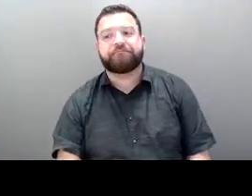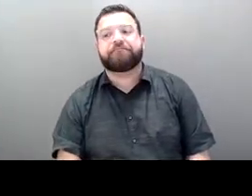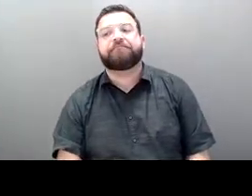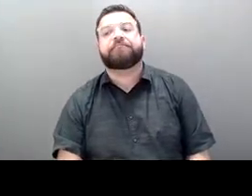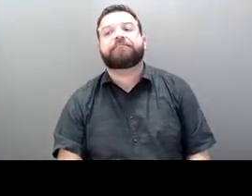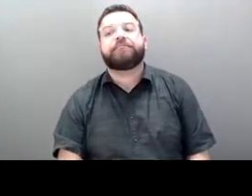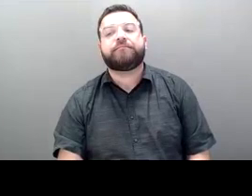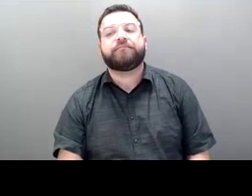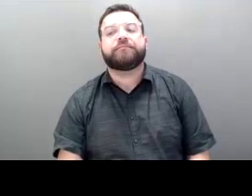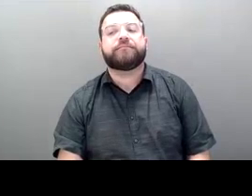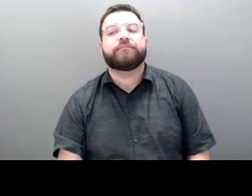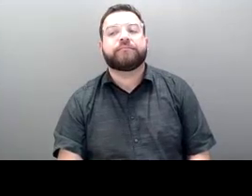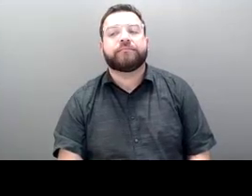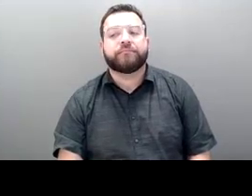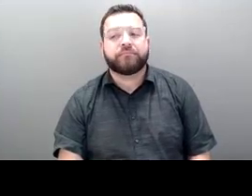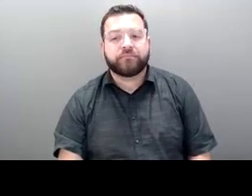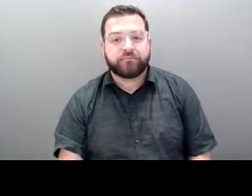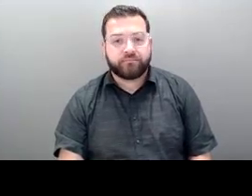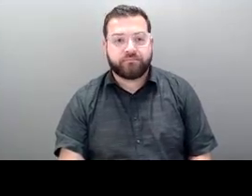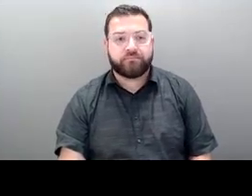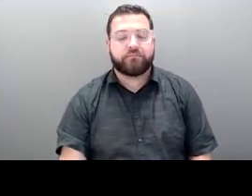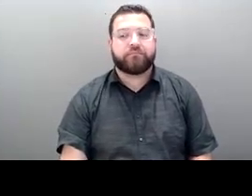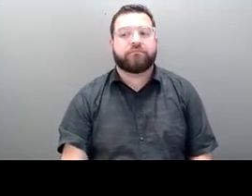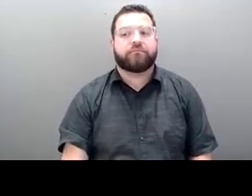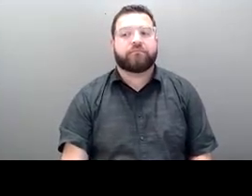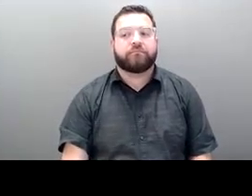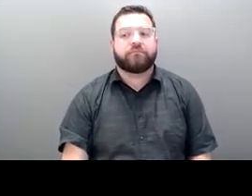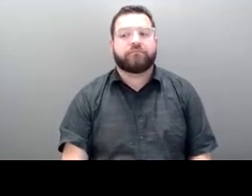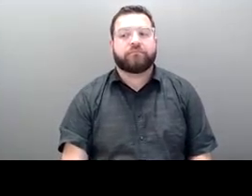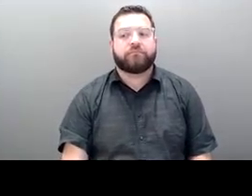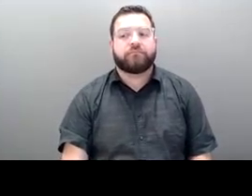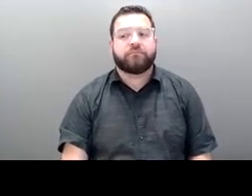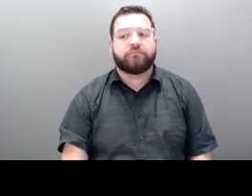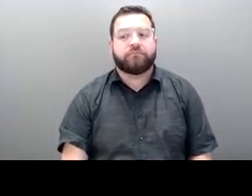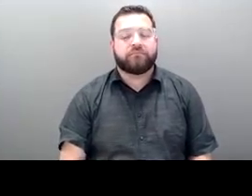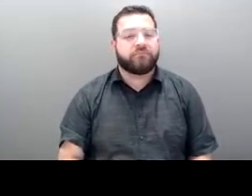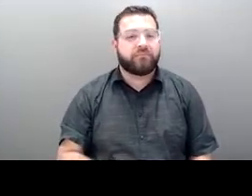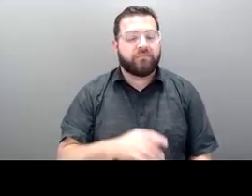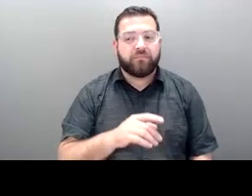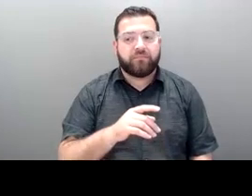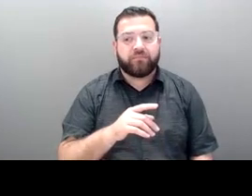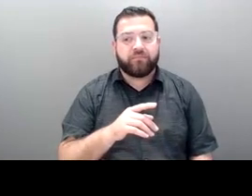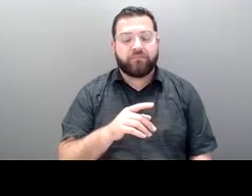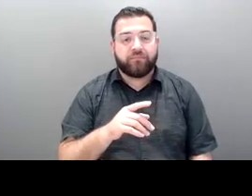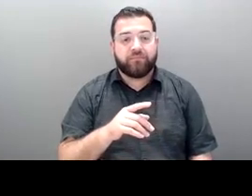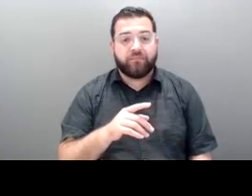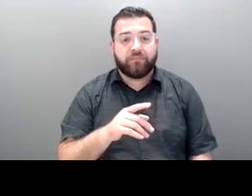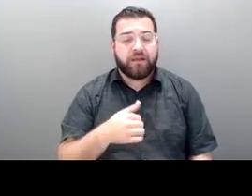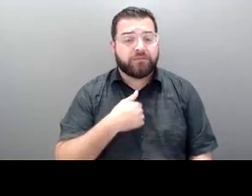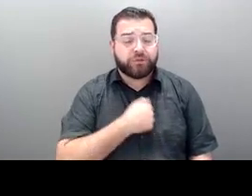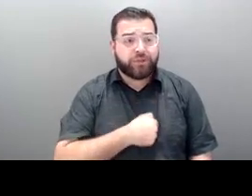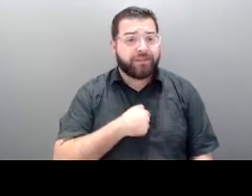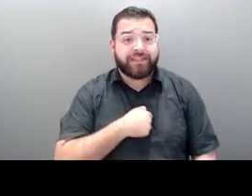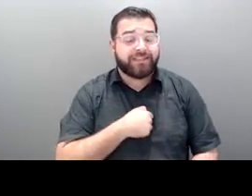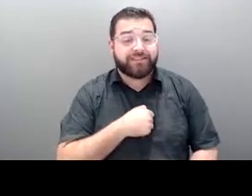And I really like this crashed before. I'm so sorry, you guys.